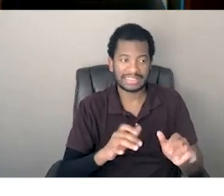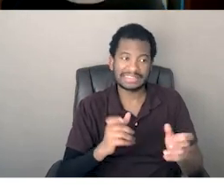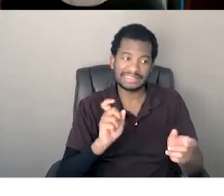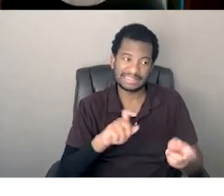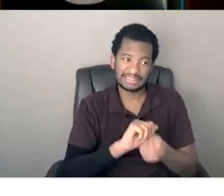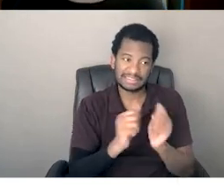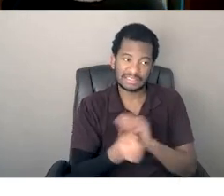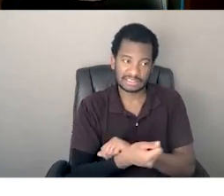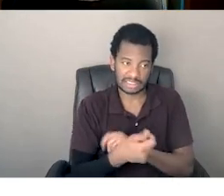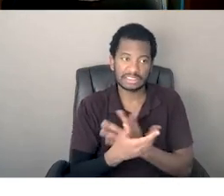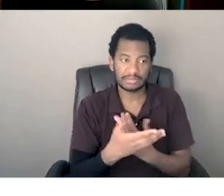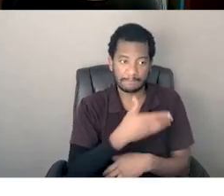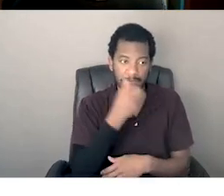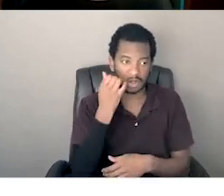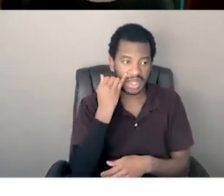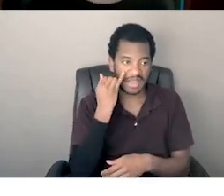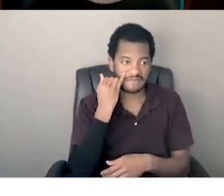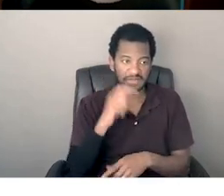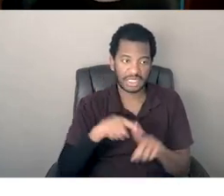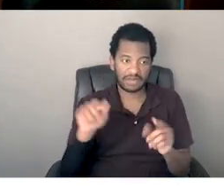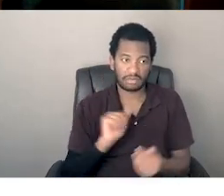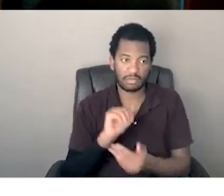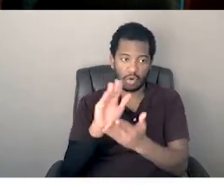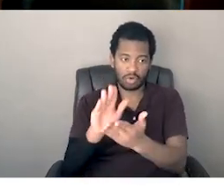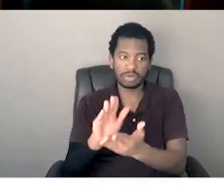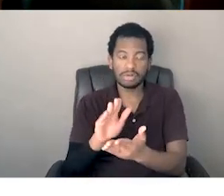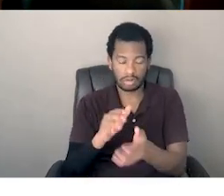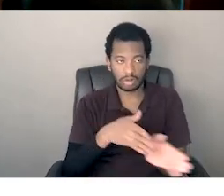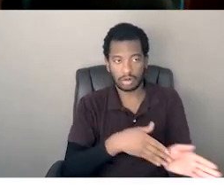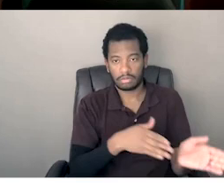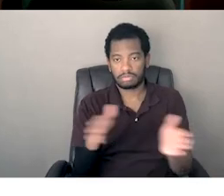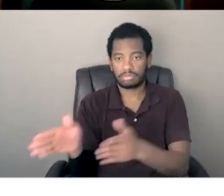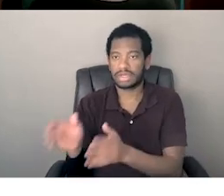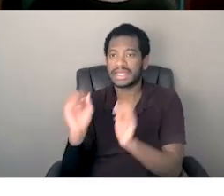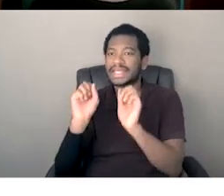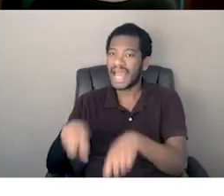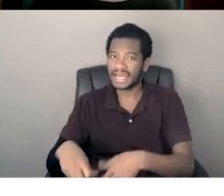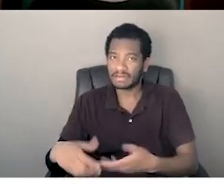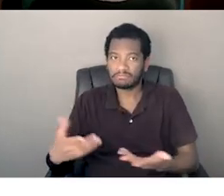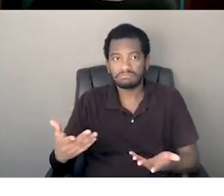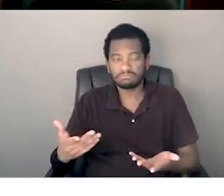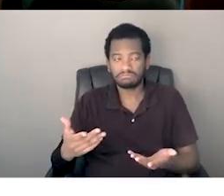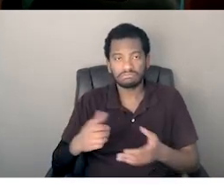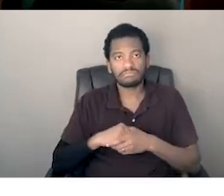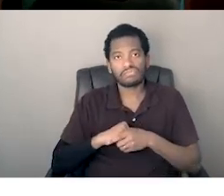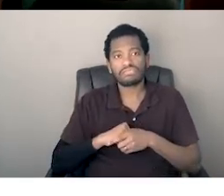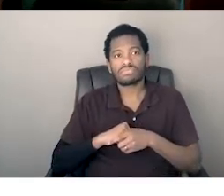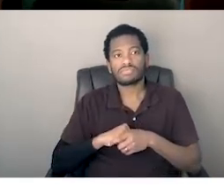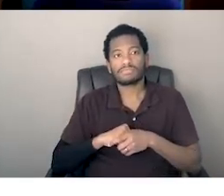the year or 2 years that this is still the exact same program. And so allowing for evolution.